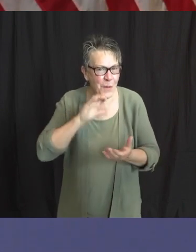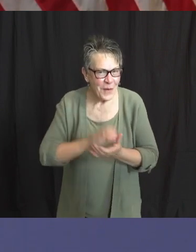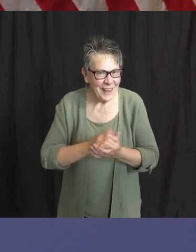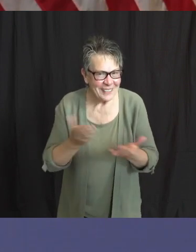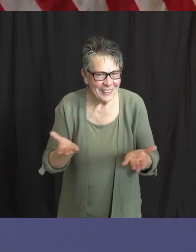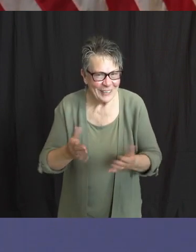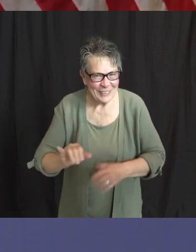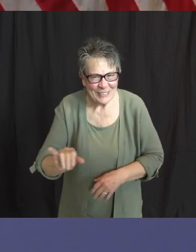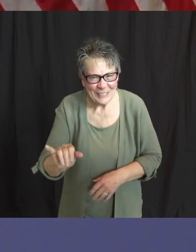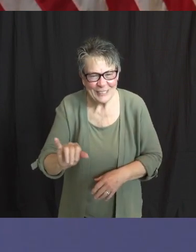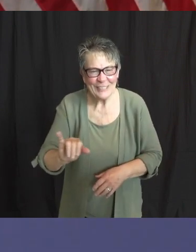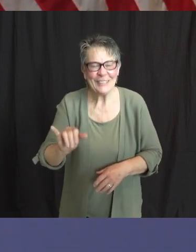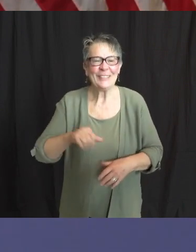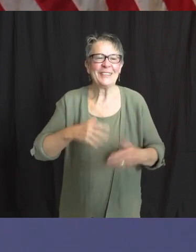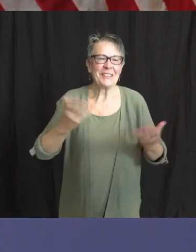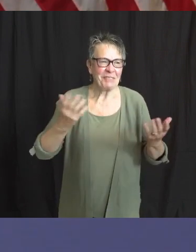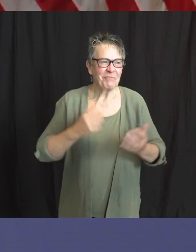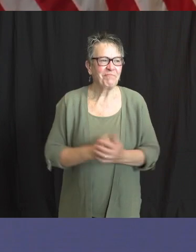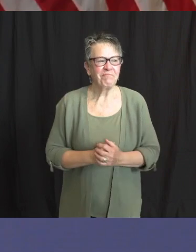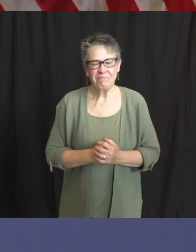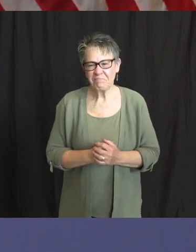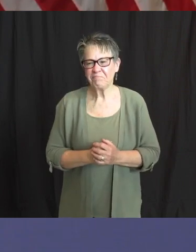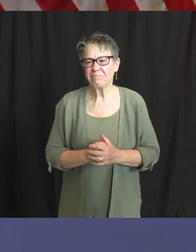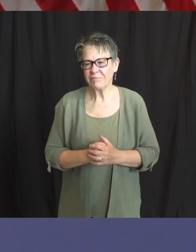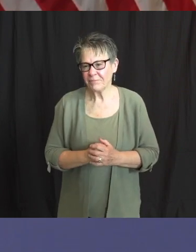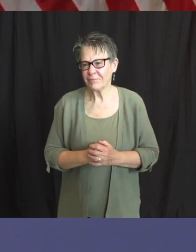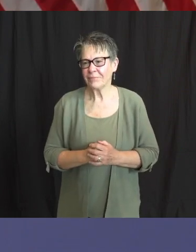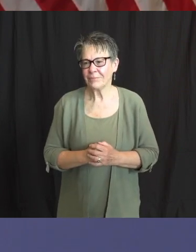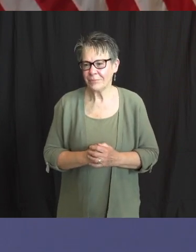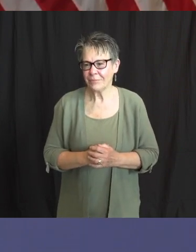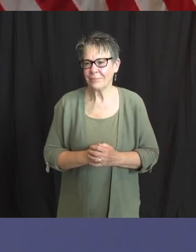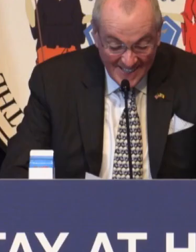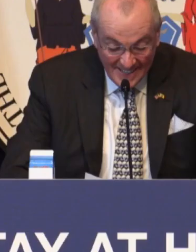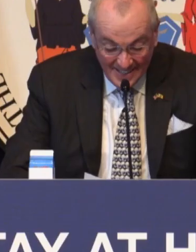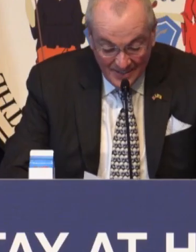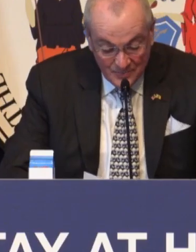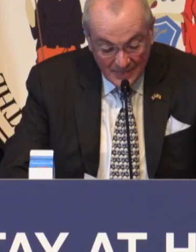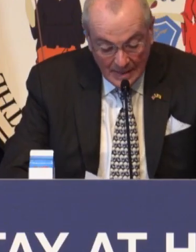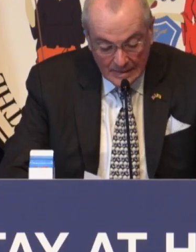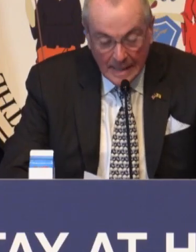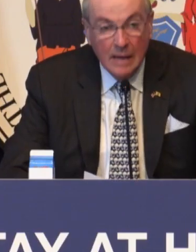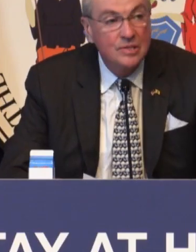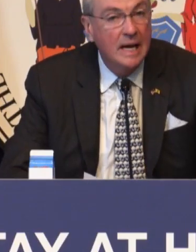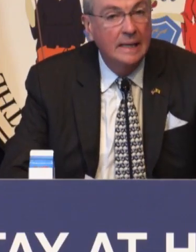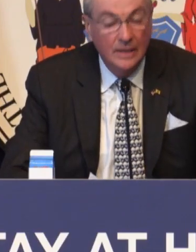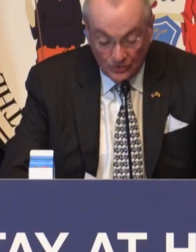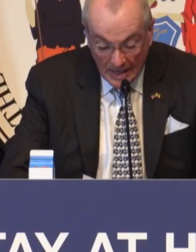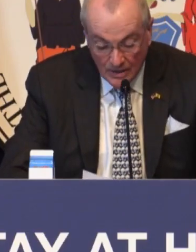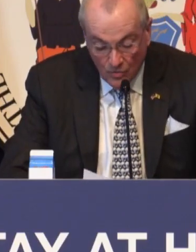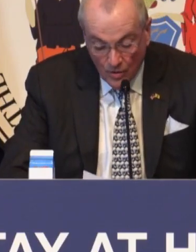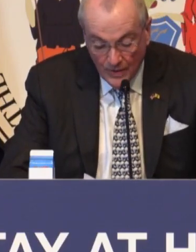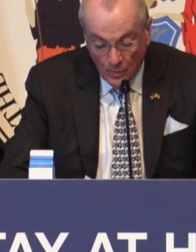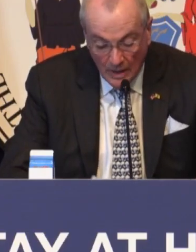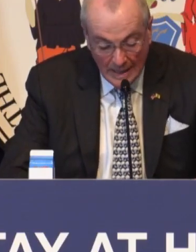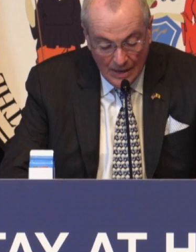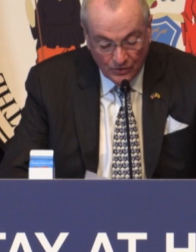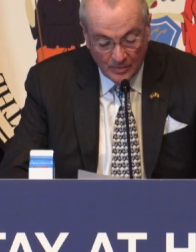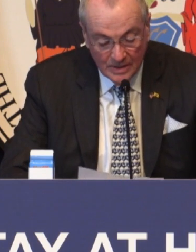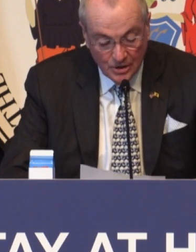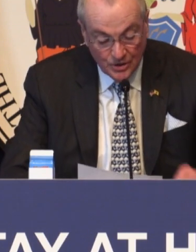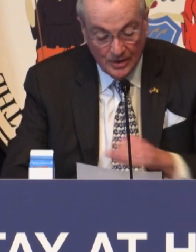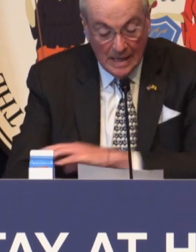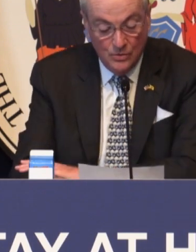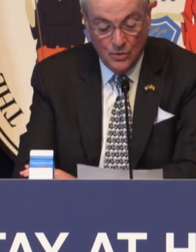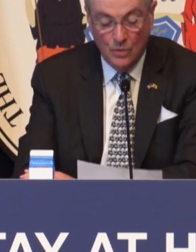Today, I am signing an executive order that will allow, just want to make sure you're paying attention there, Judy. Today, I'm signing an executive order that will allow